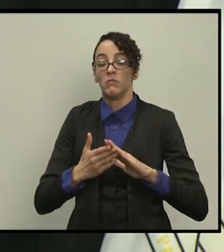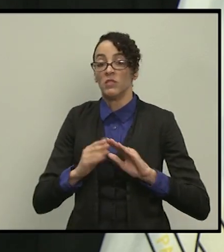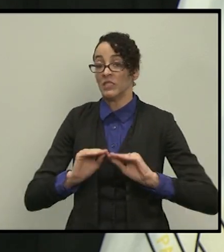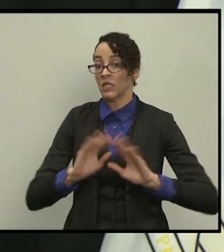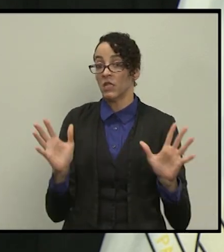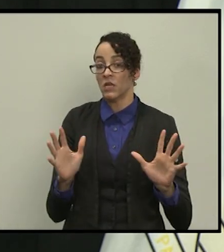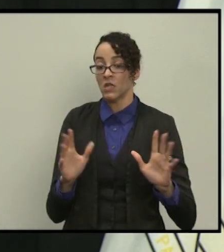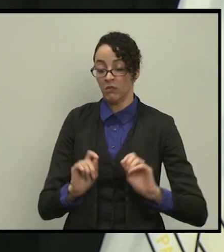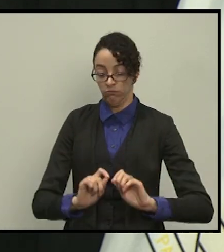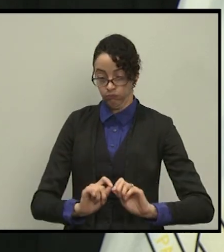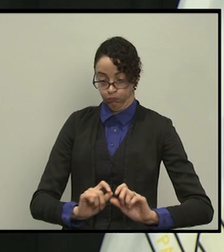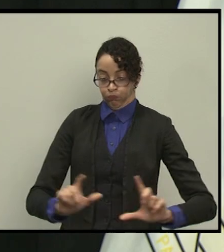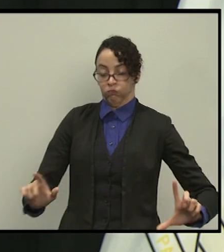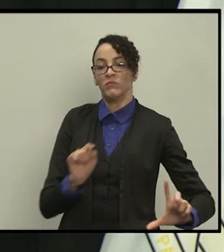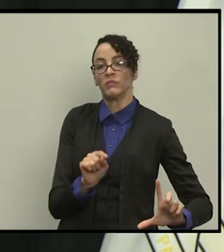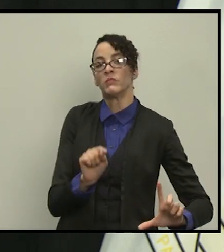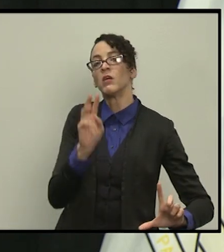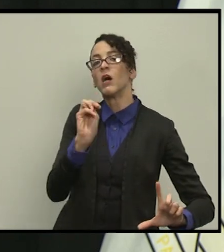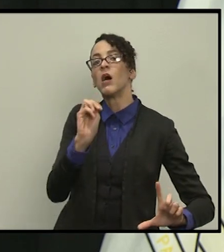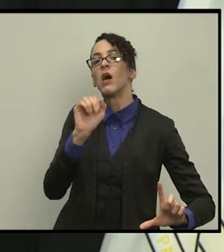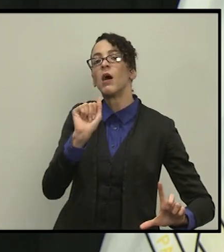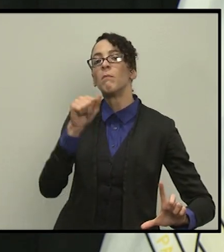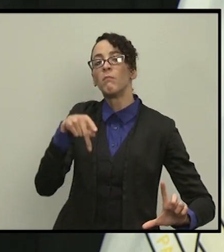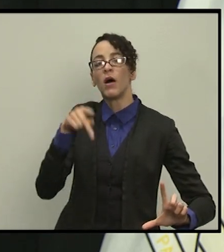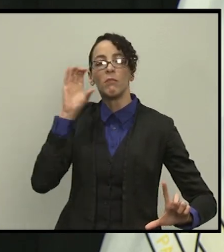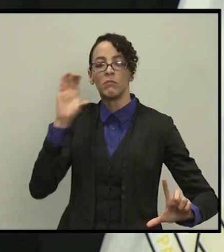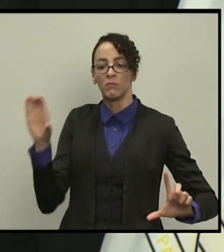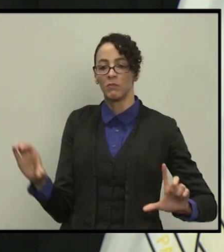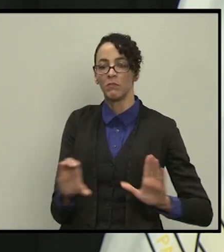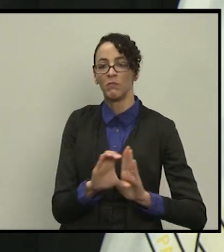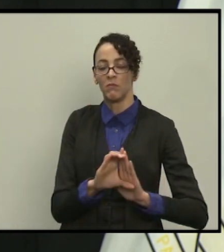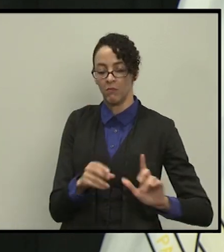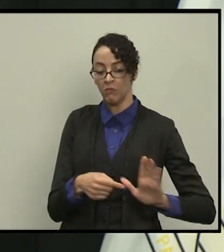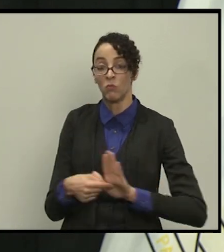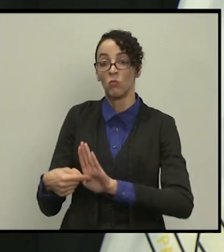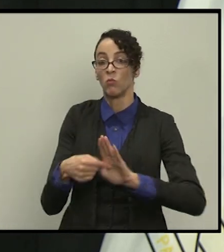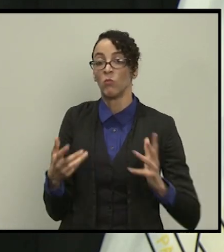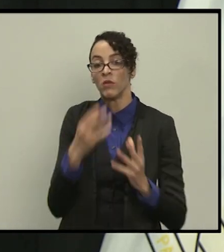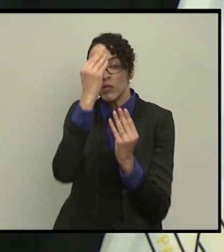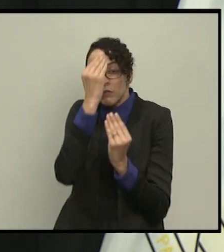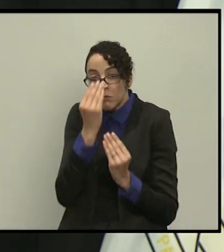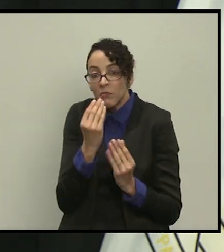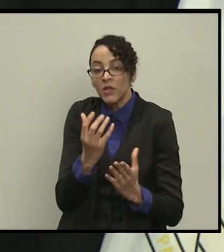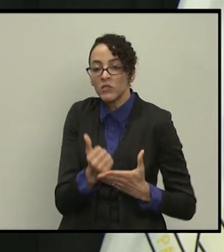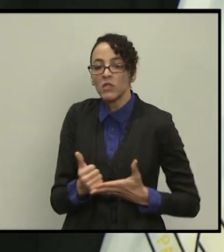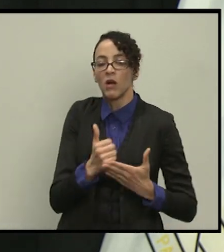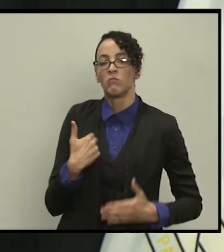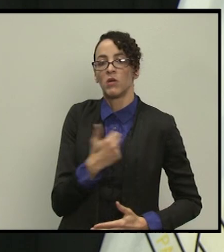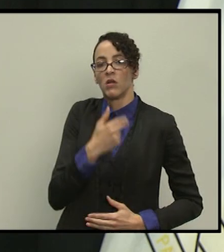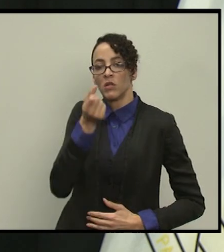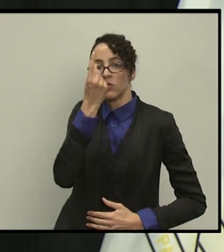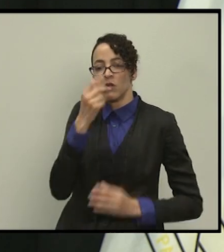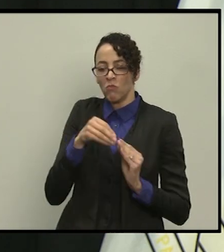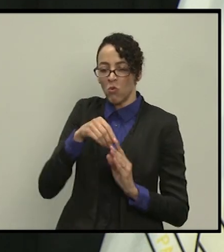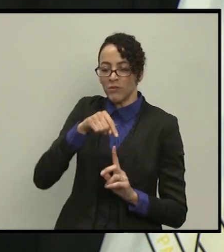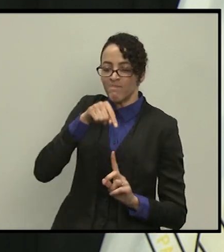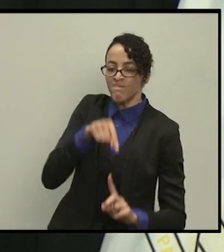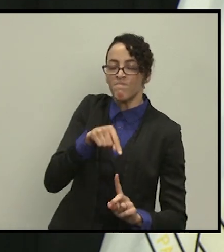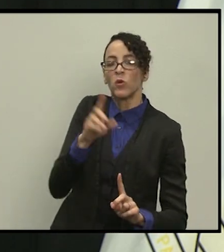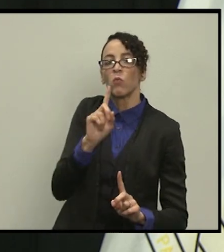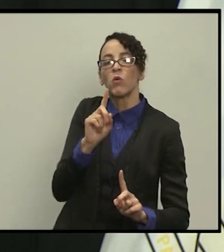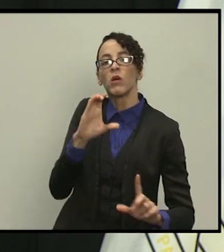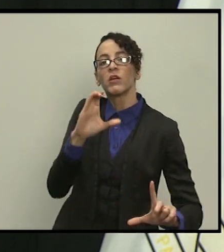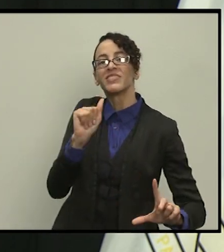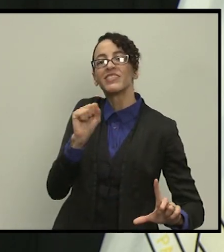this map reveals information that helps us to understand where the cases are, but it's in